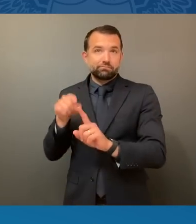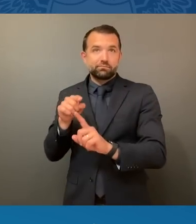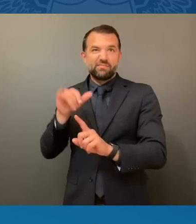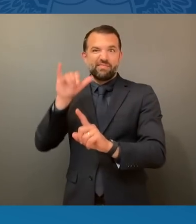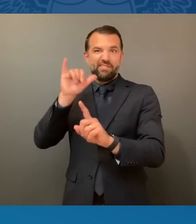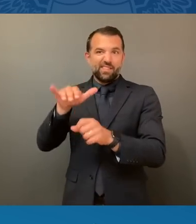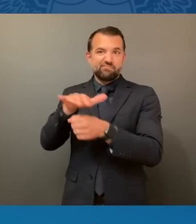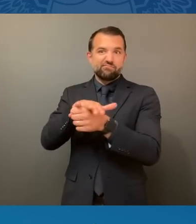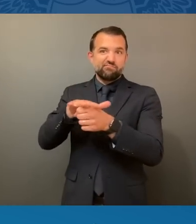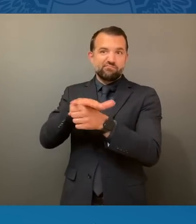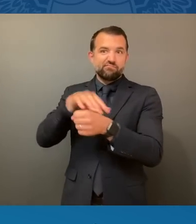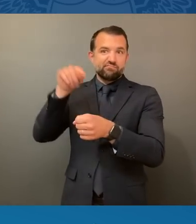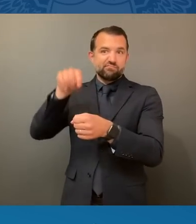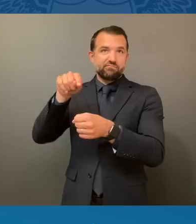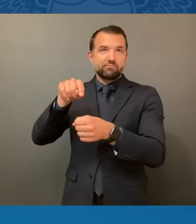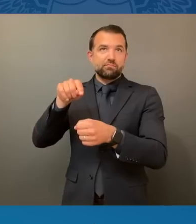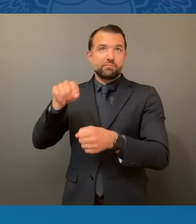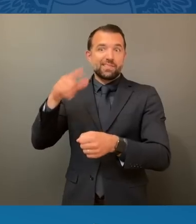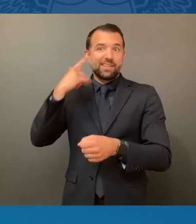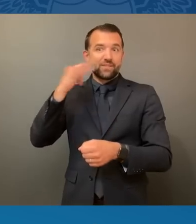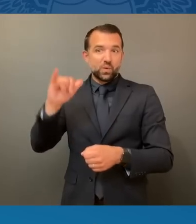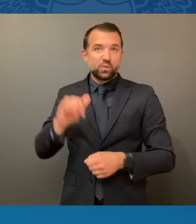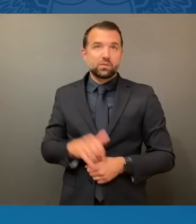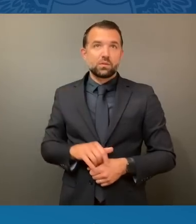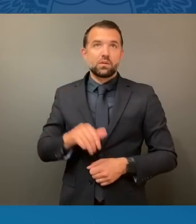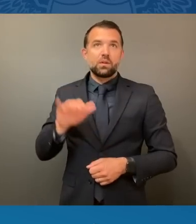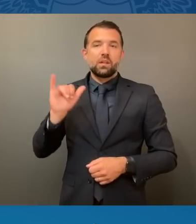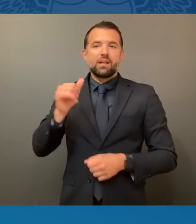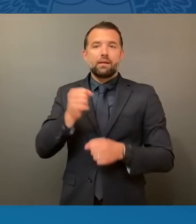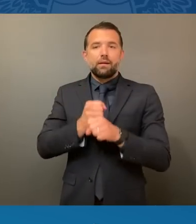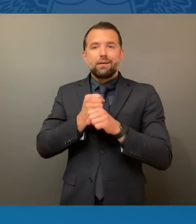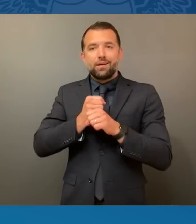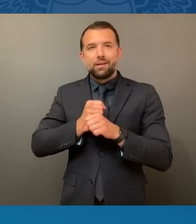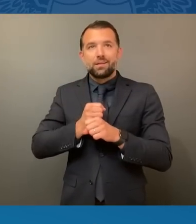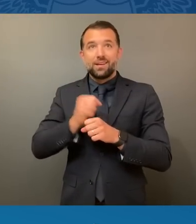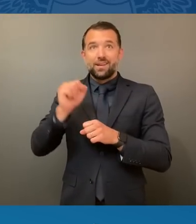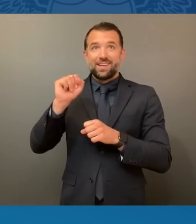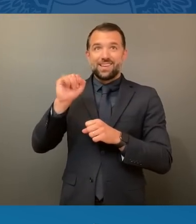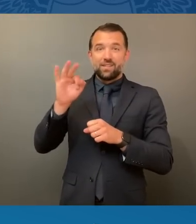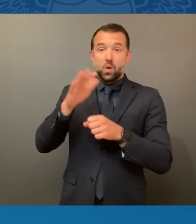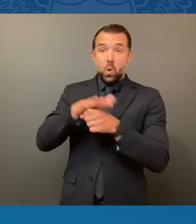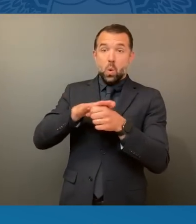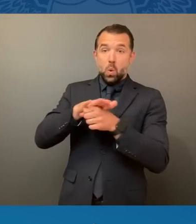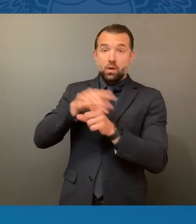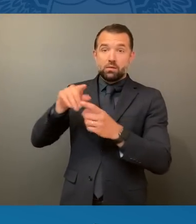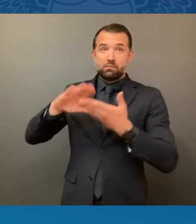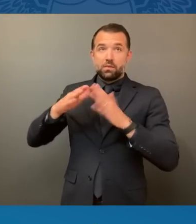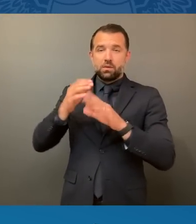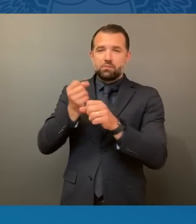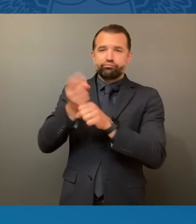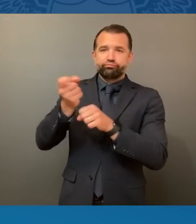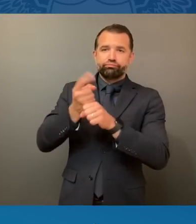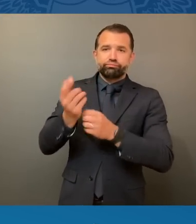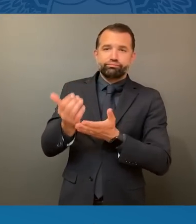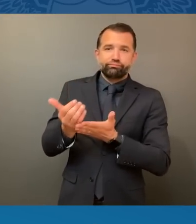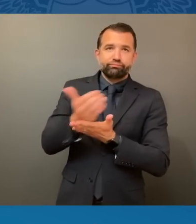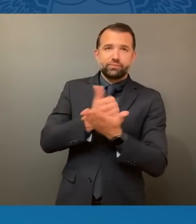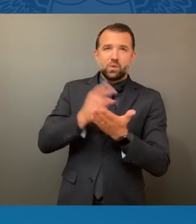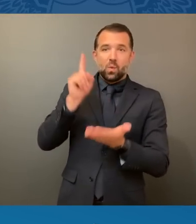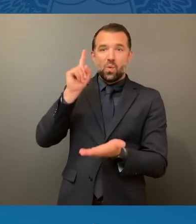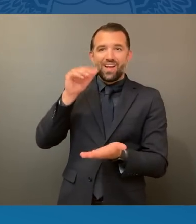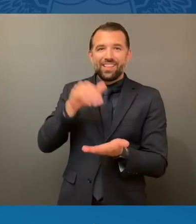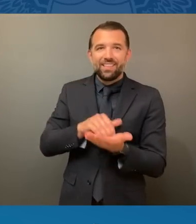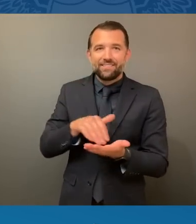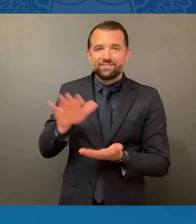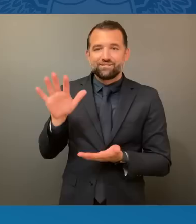$15,000 a year. In San Francisco. In San Francisco. And so we started to do the clinical work and bring it together.